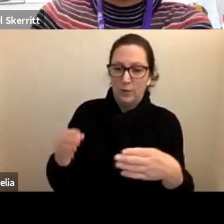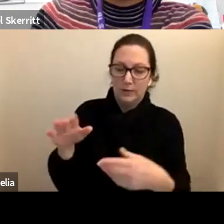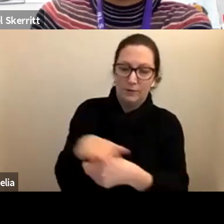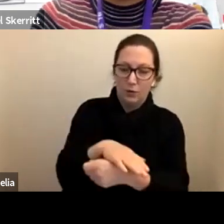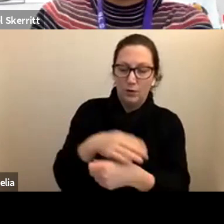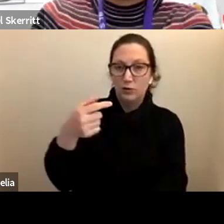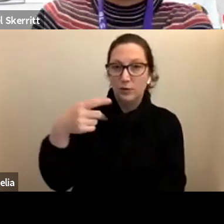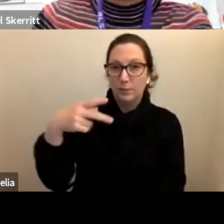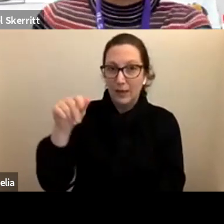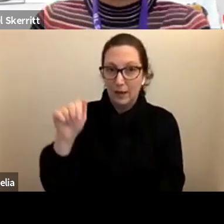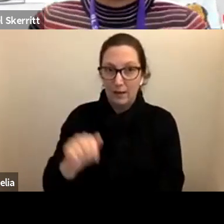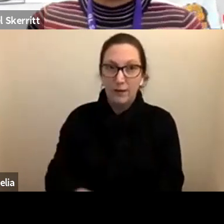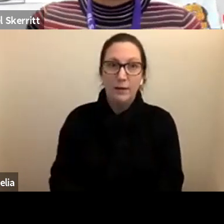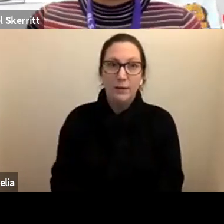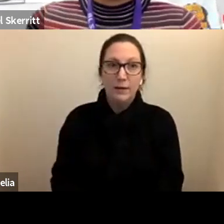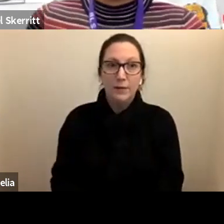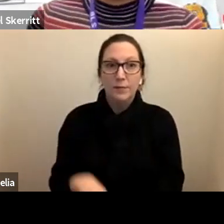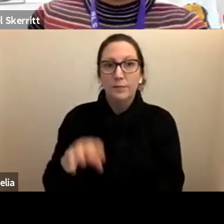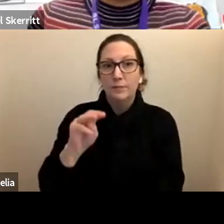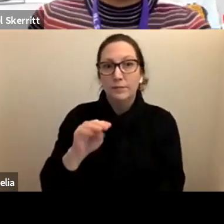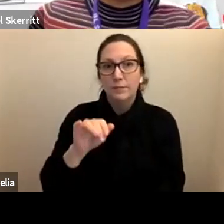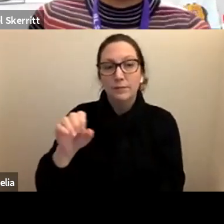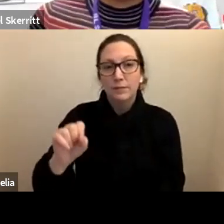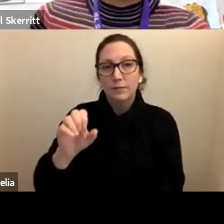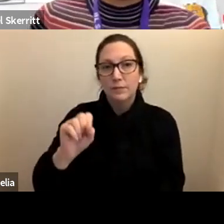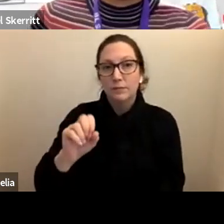Agreed. I agree with that.